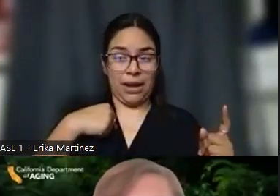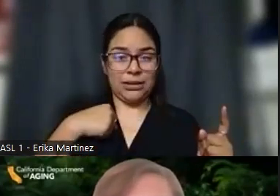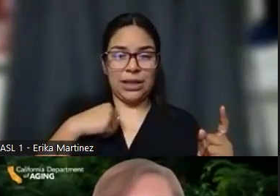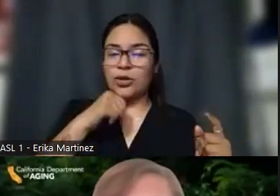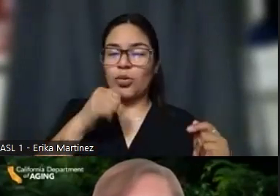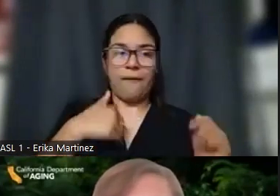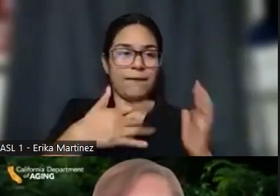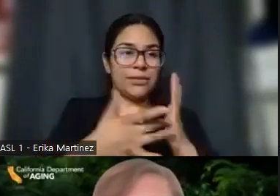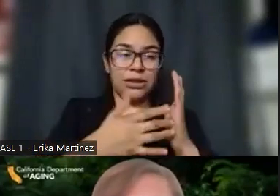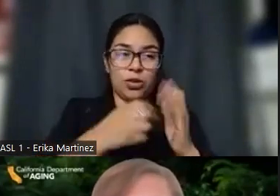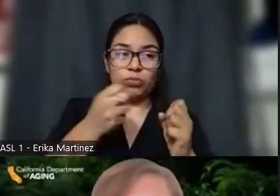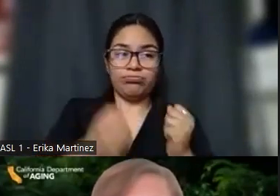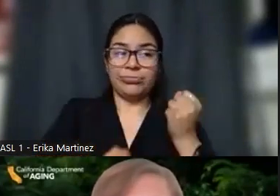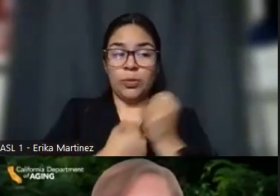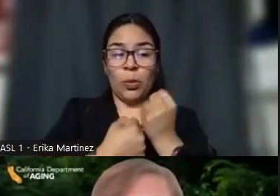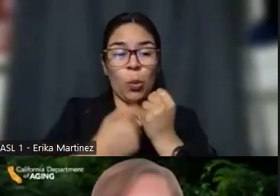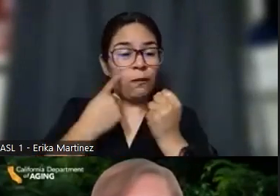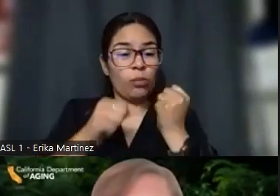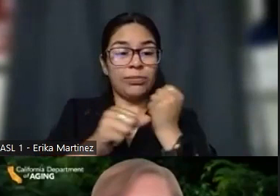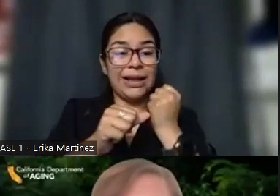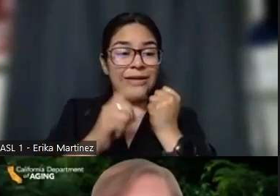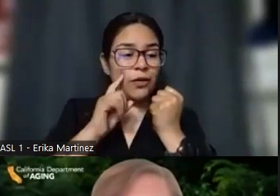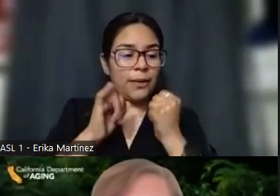technical assistance on